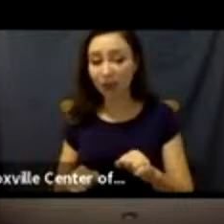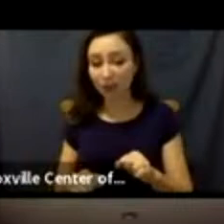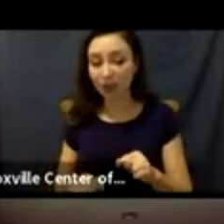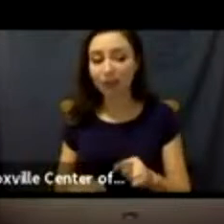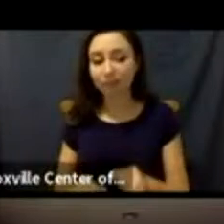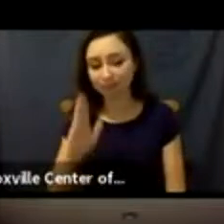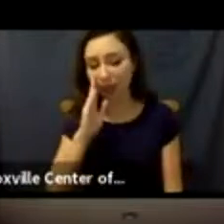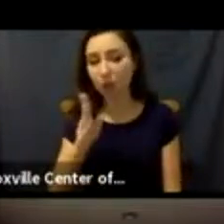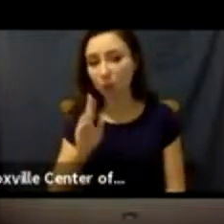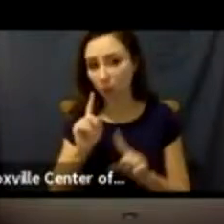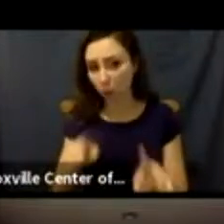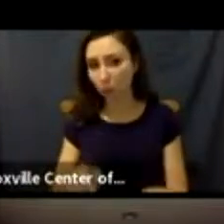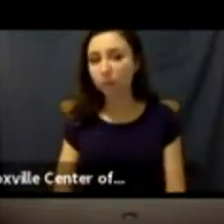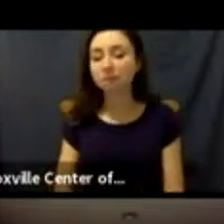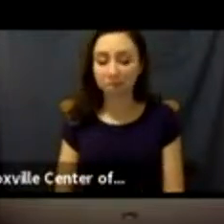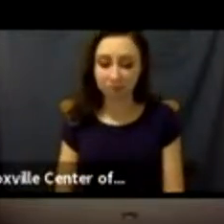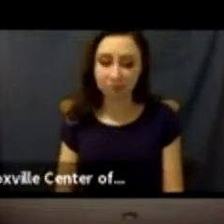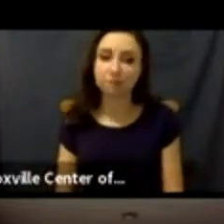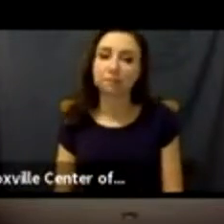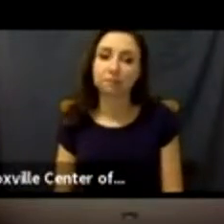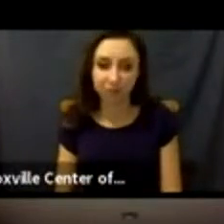I'll step up.